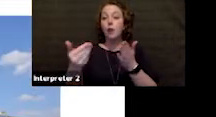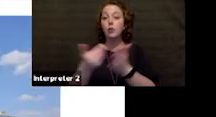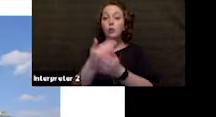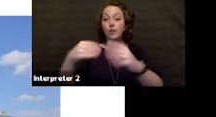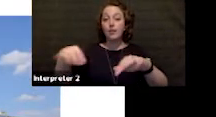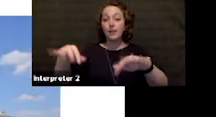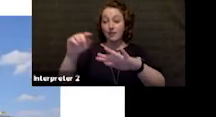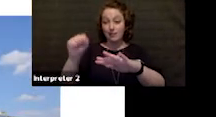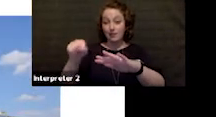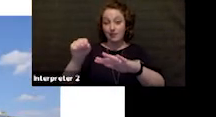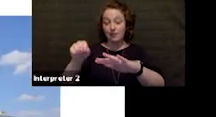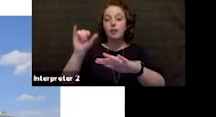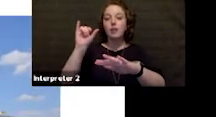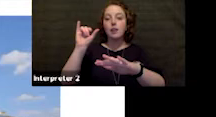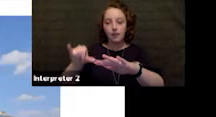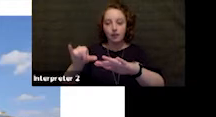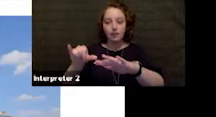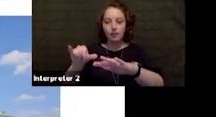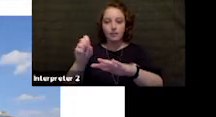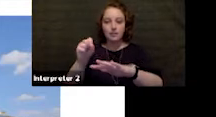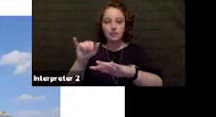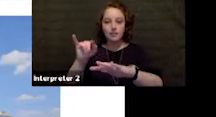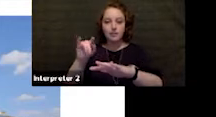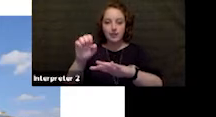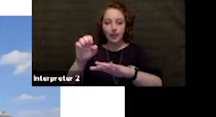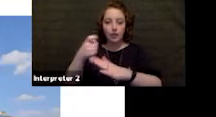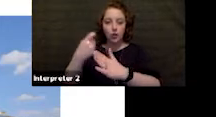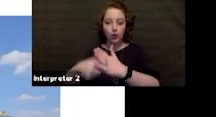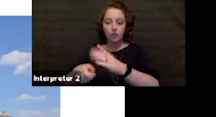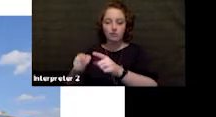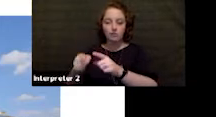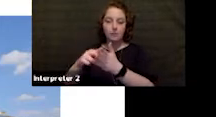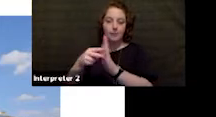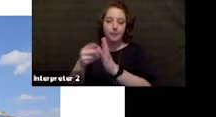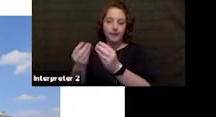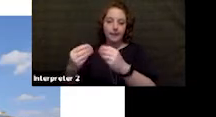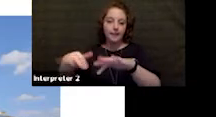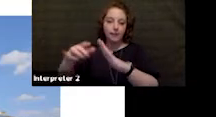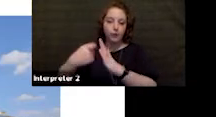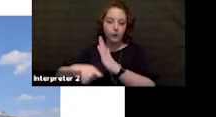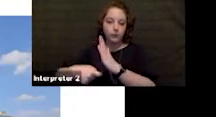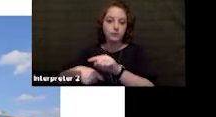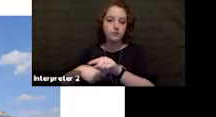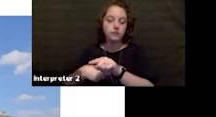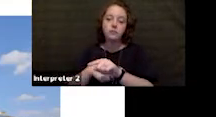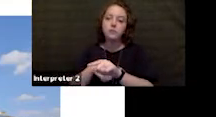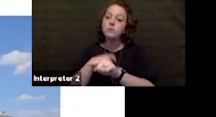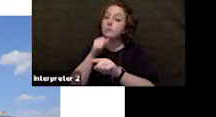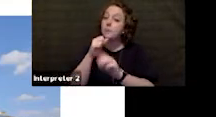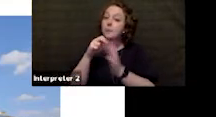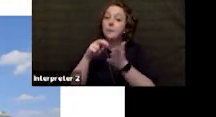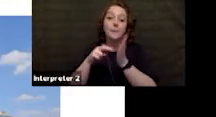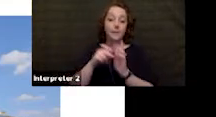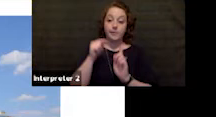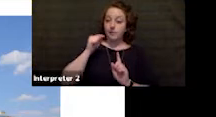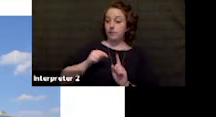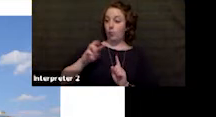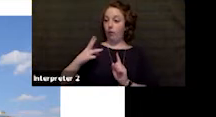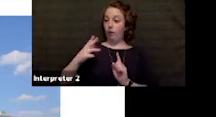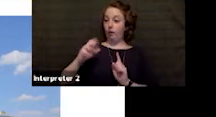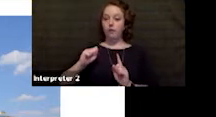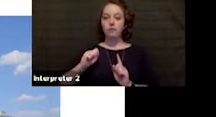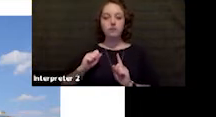cost incorporates the land cost there. So it's not to say that that necessarily applies to Waco High School, for example, but it was just more as